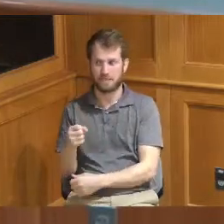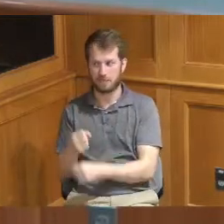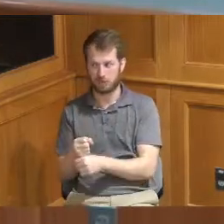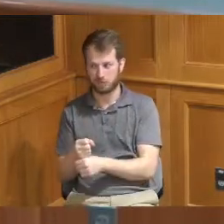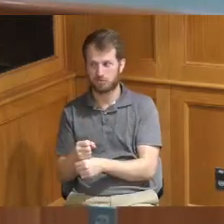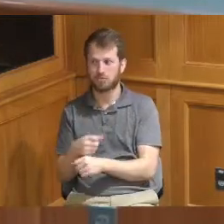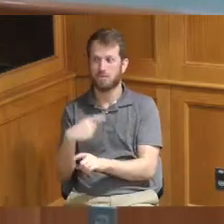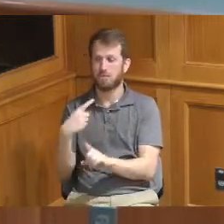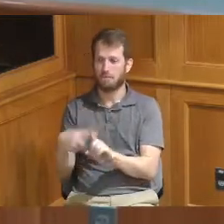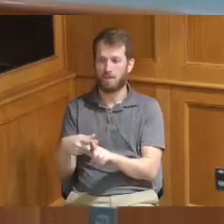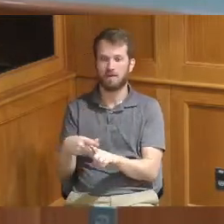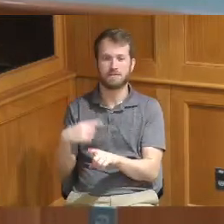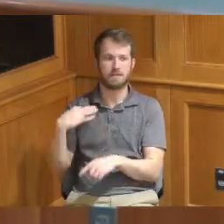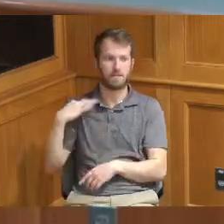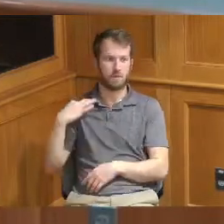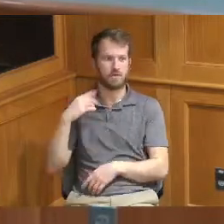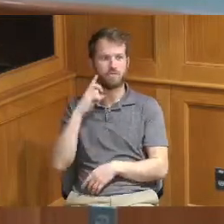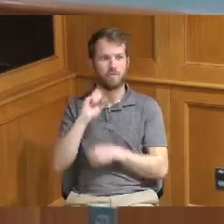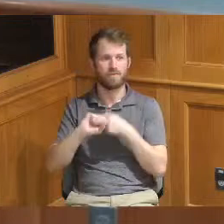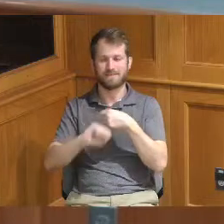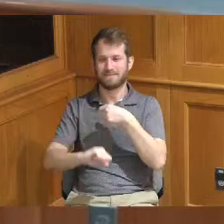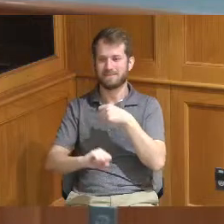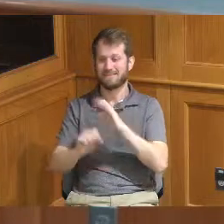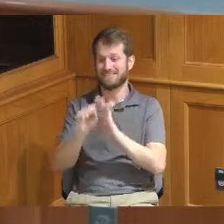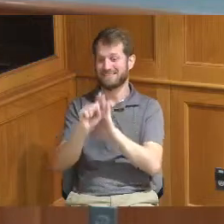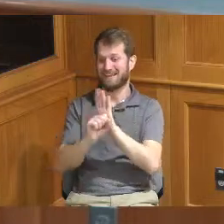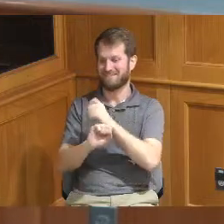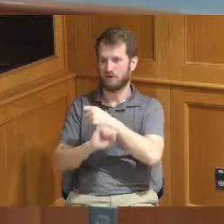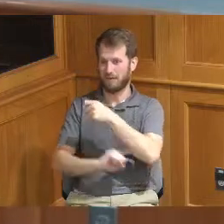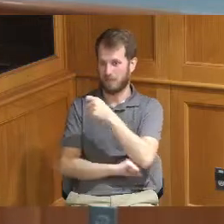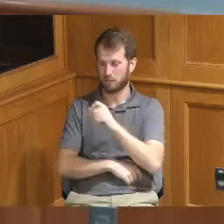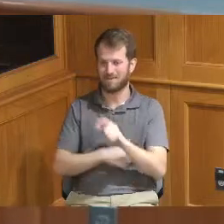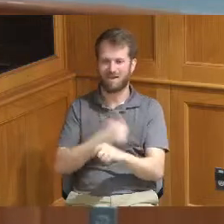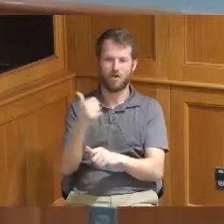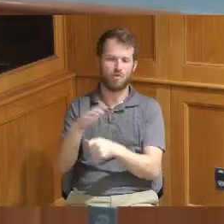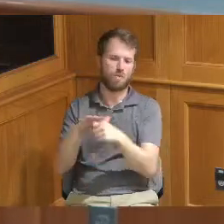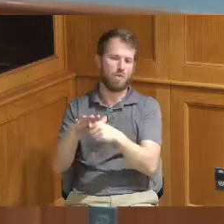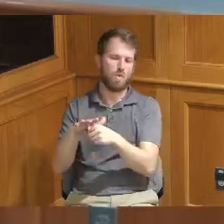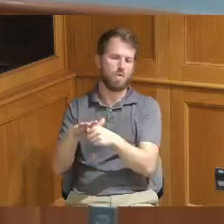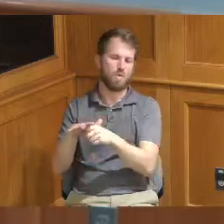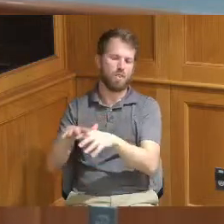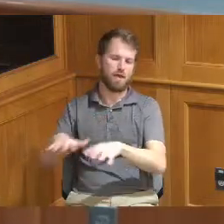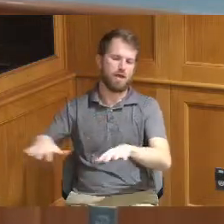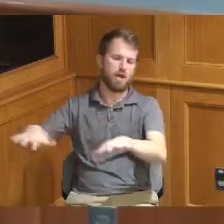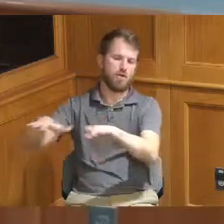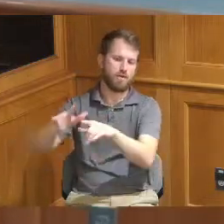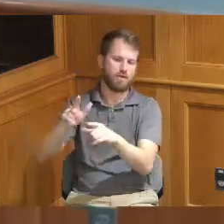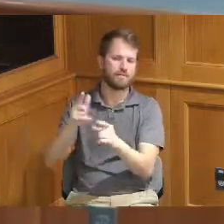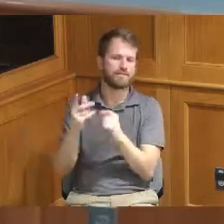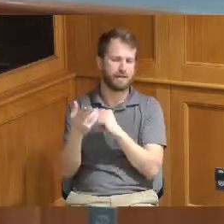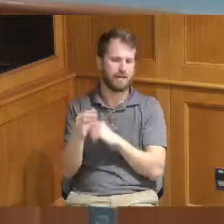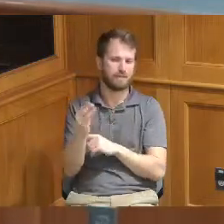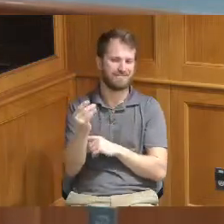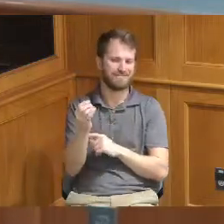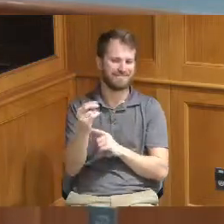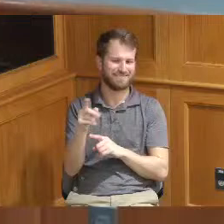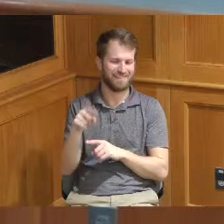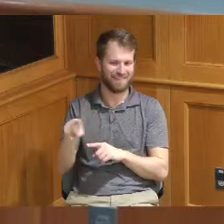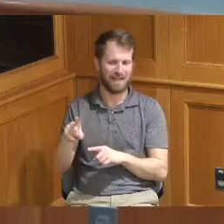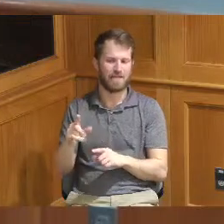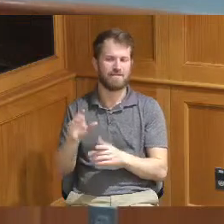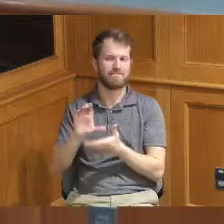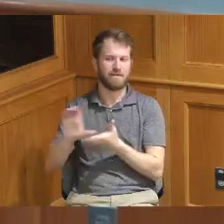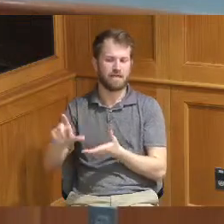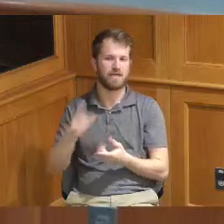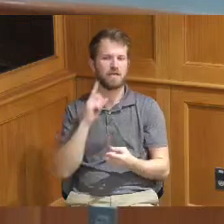the opportunity to apply for the state foundation. And all of the other local jurisdictions in Hamilton County are getting funding as well. We're collaborating with the city of Cincinnati and